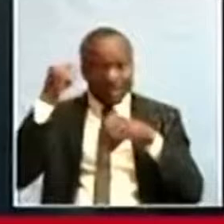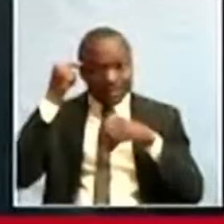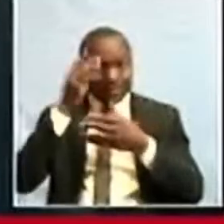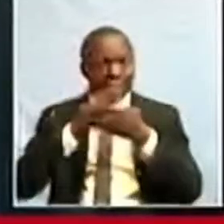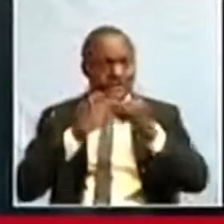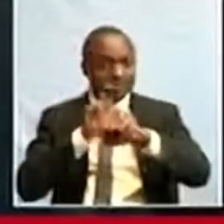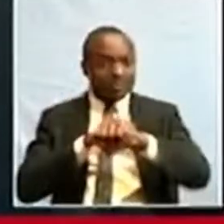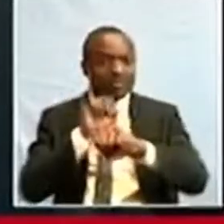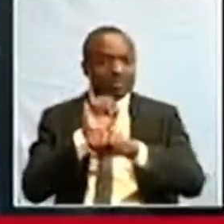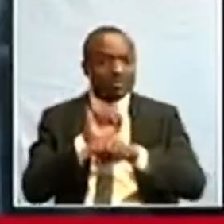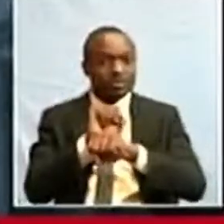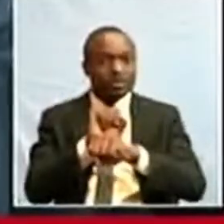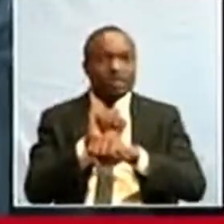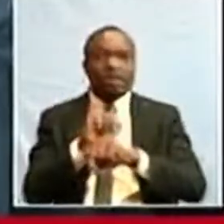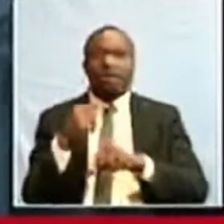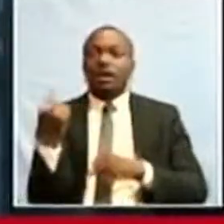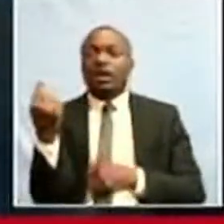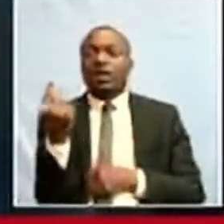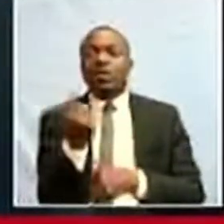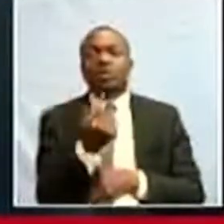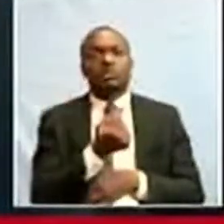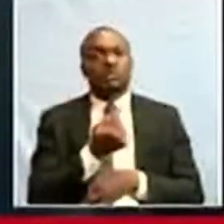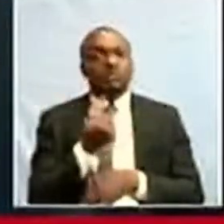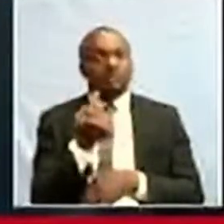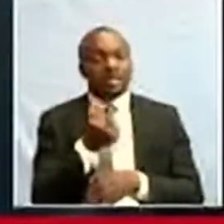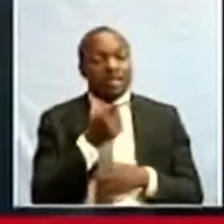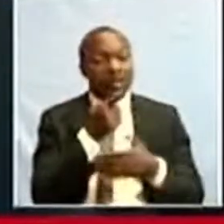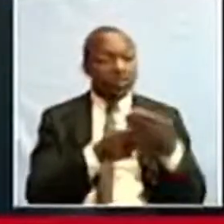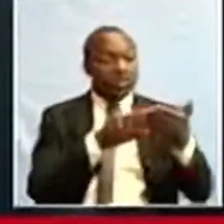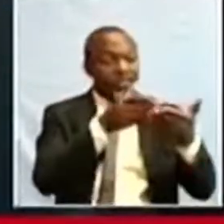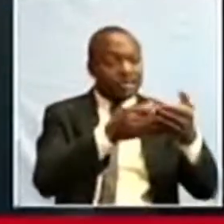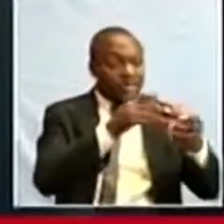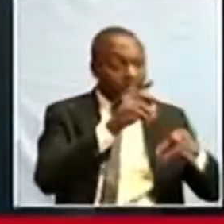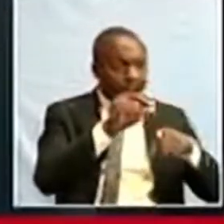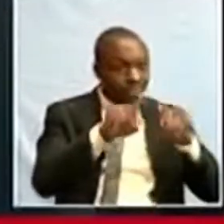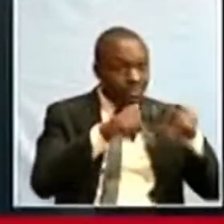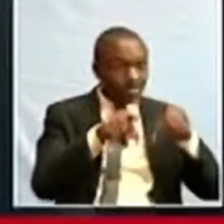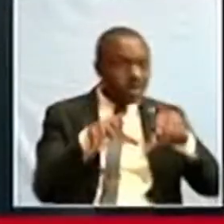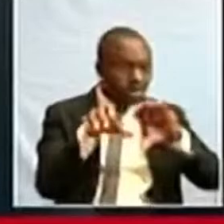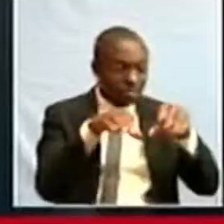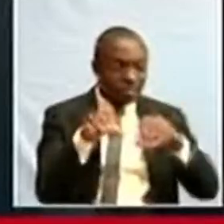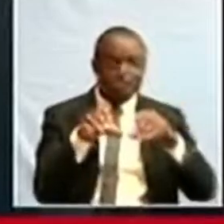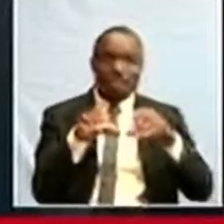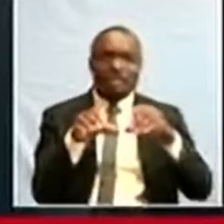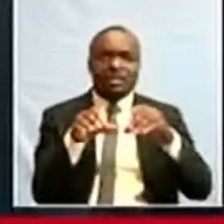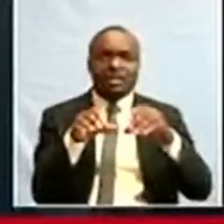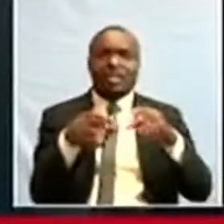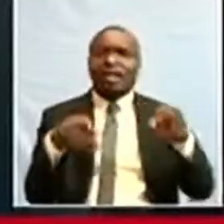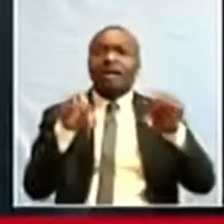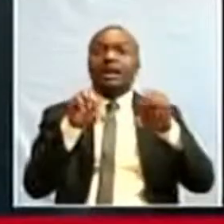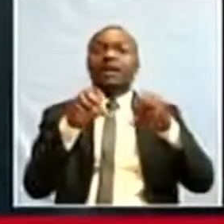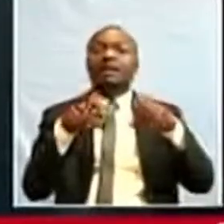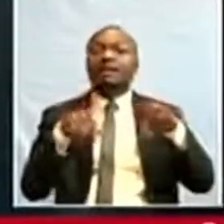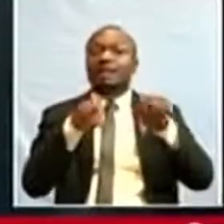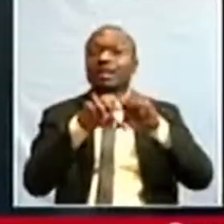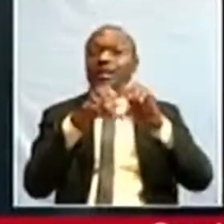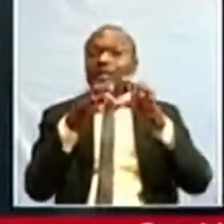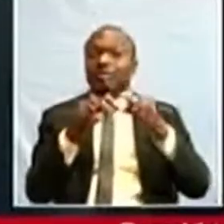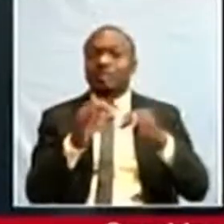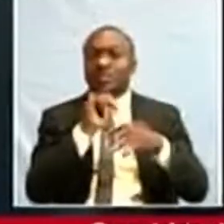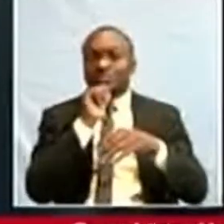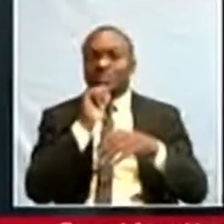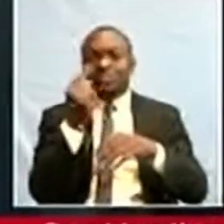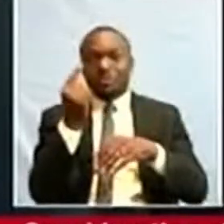is that we operate in isolation. What these people are doing, what these people are doing, as if we are not one government. So who is sitting at